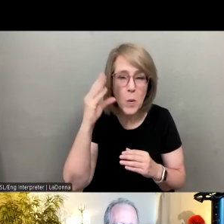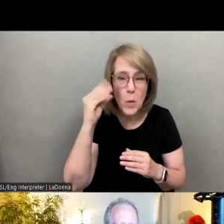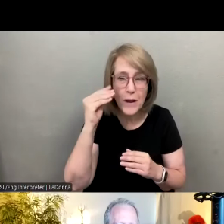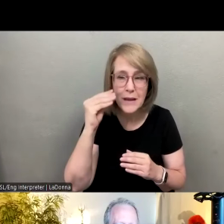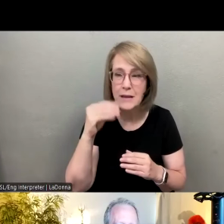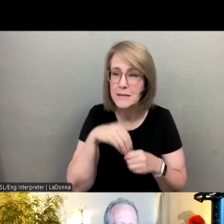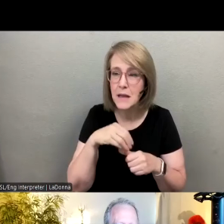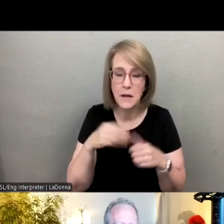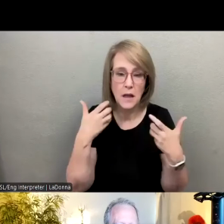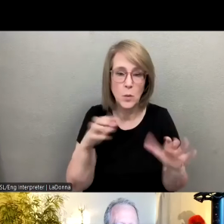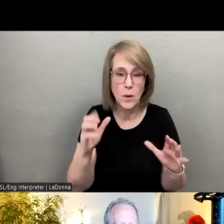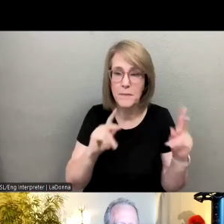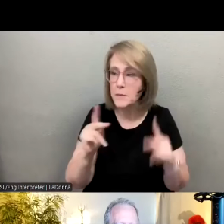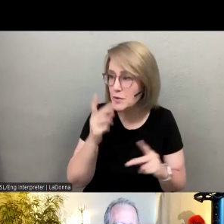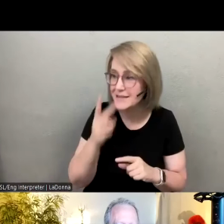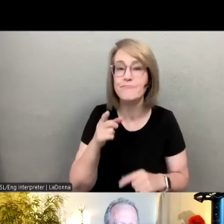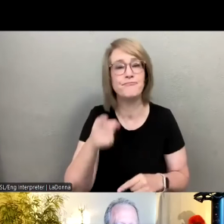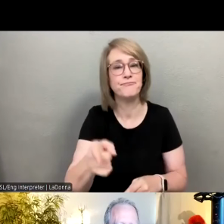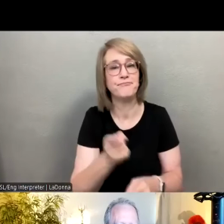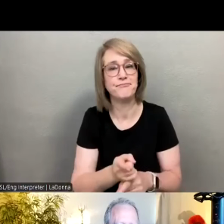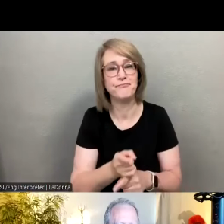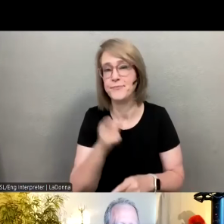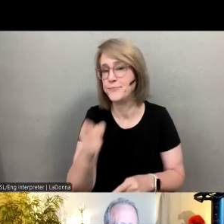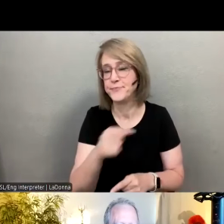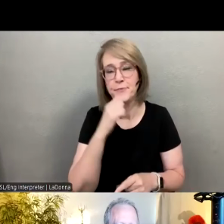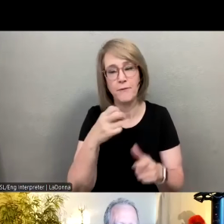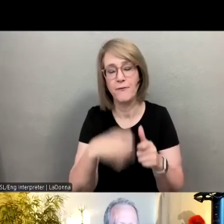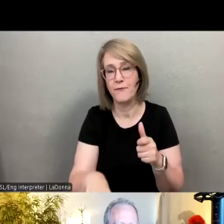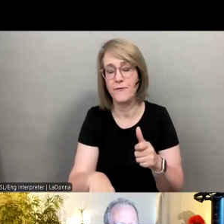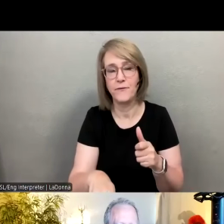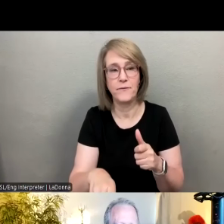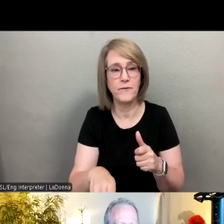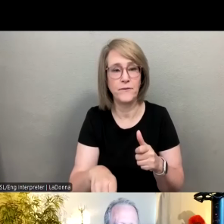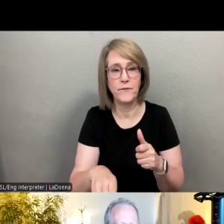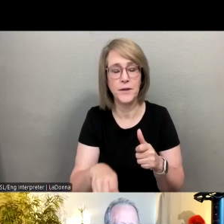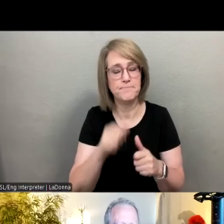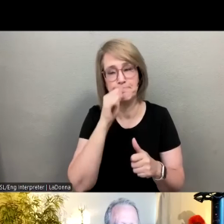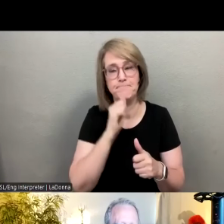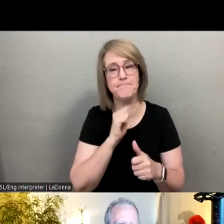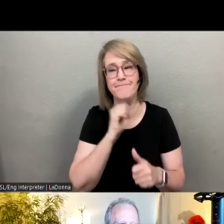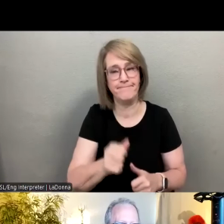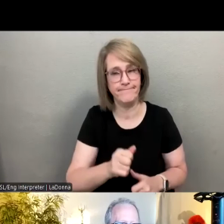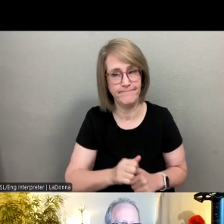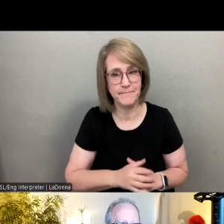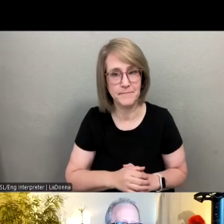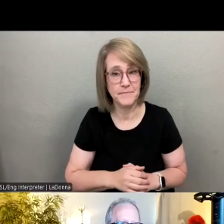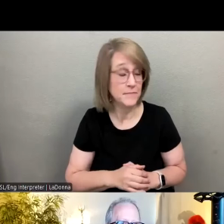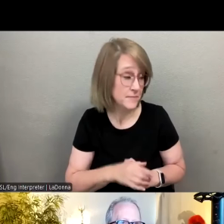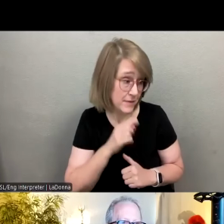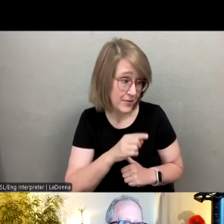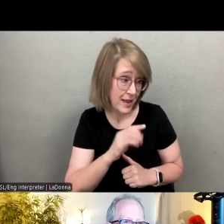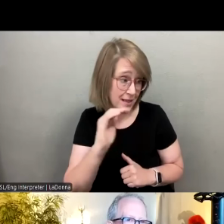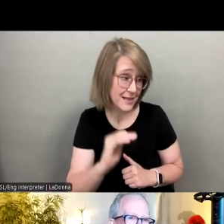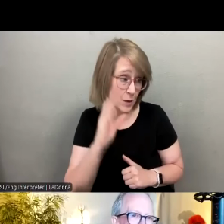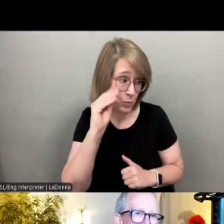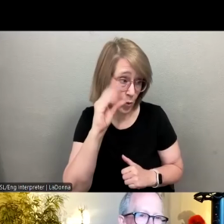to see. Well, he's right. You're not as tough as you thought you were. That little boy also ended